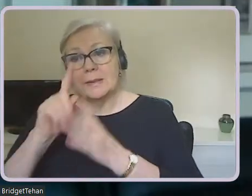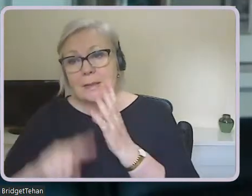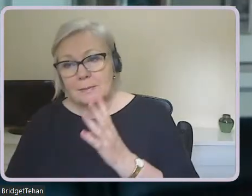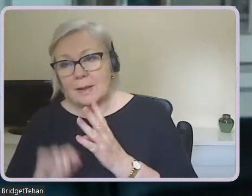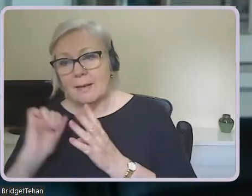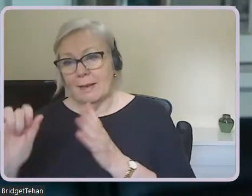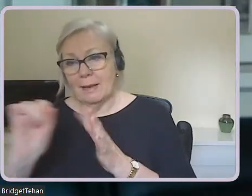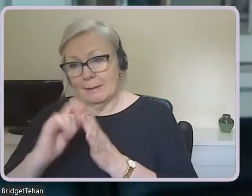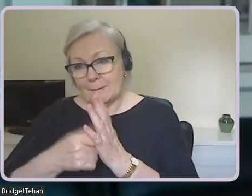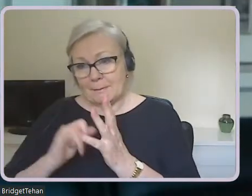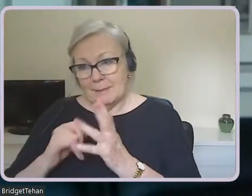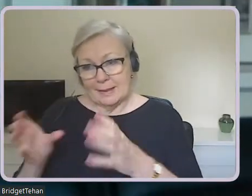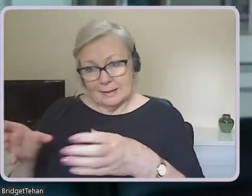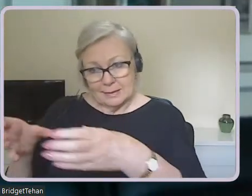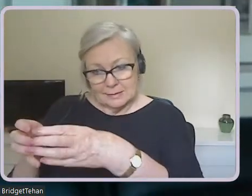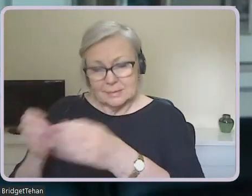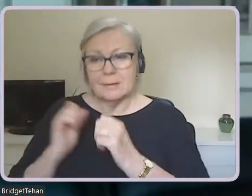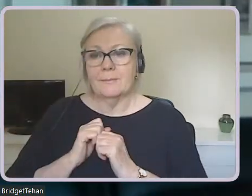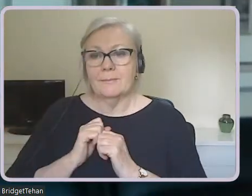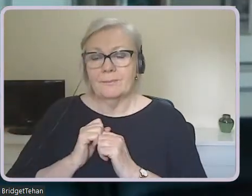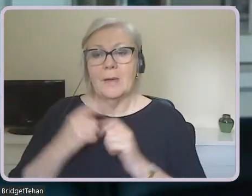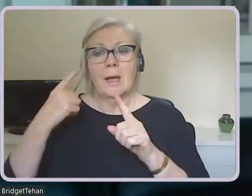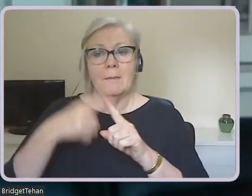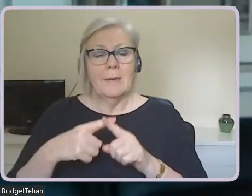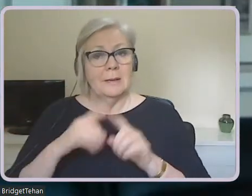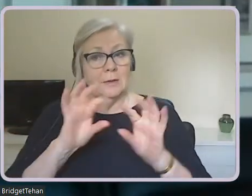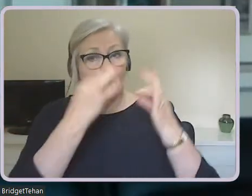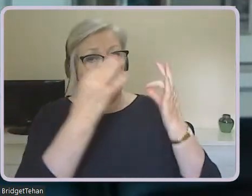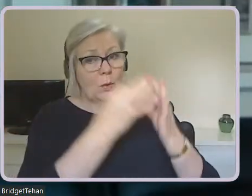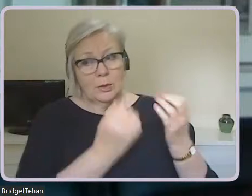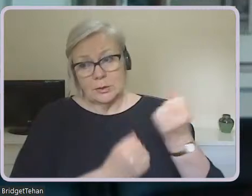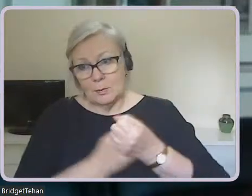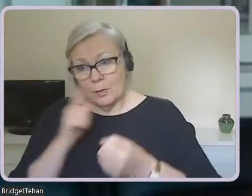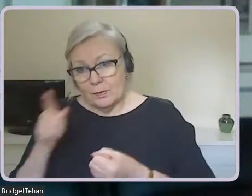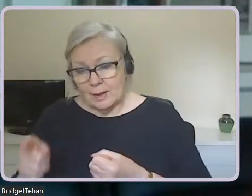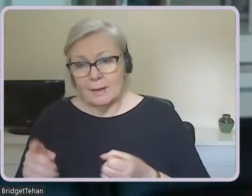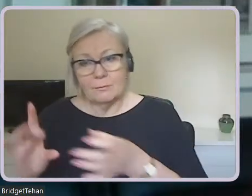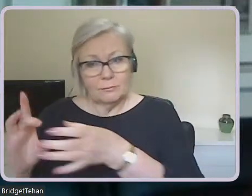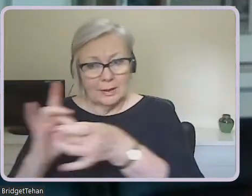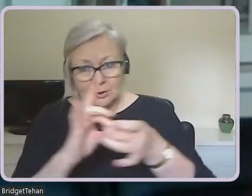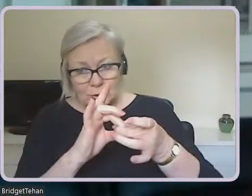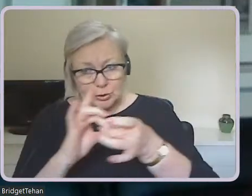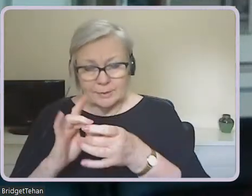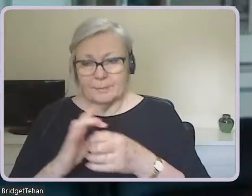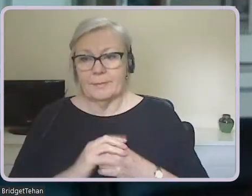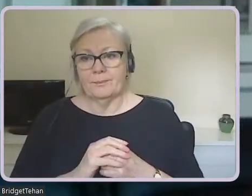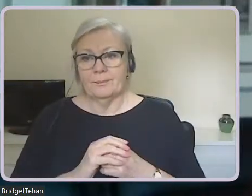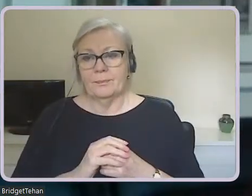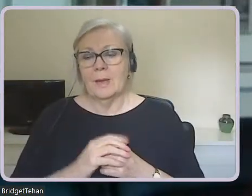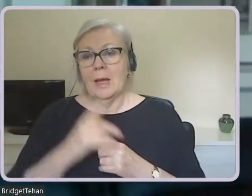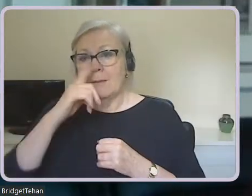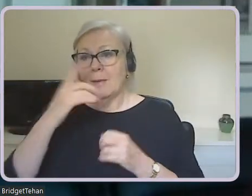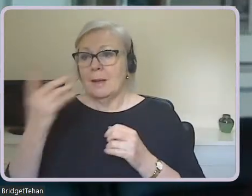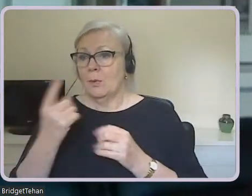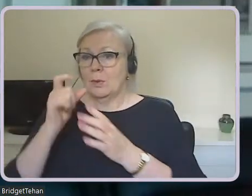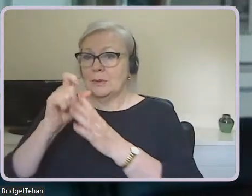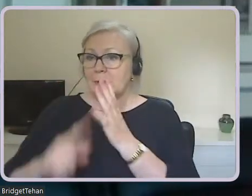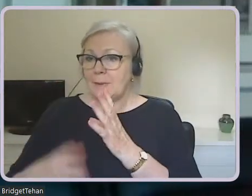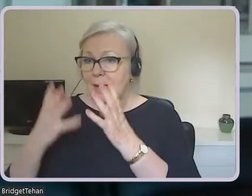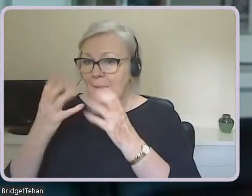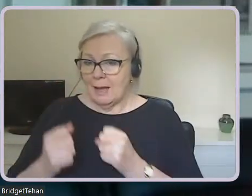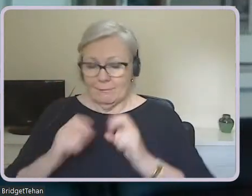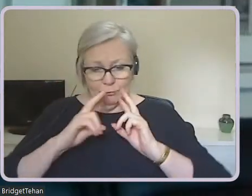with a disability and those organisations that support them, between people with a disability and researchers, advocates, emergency